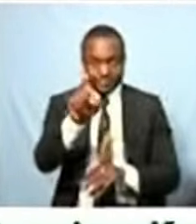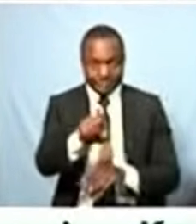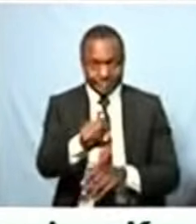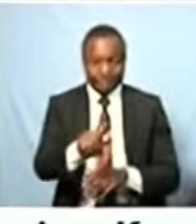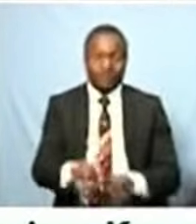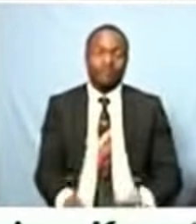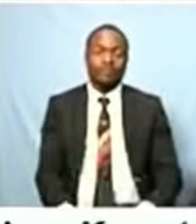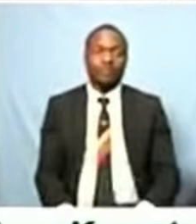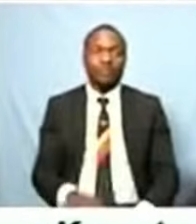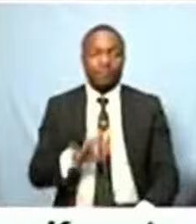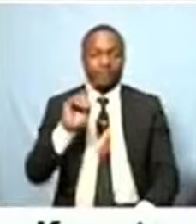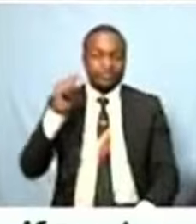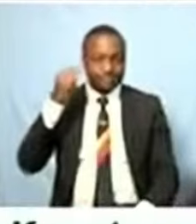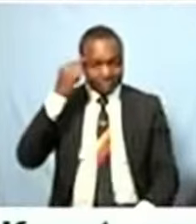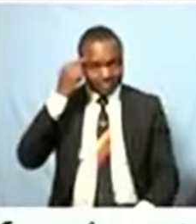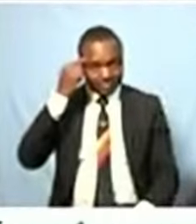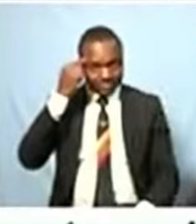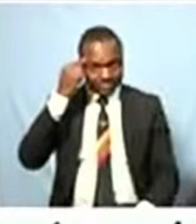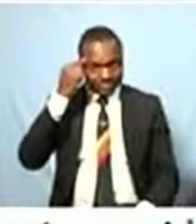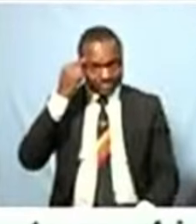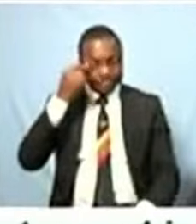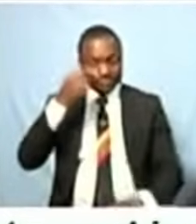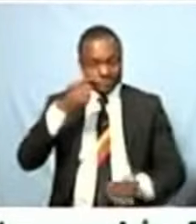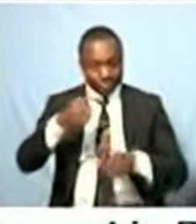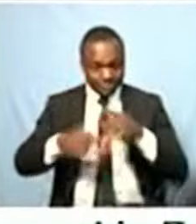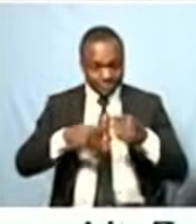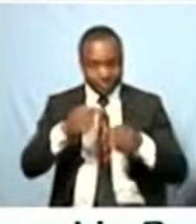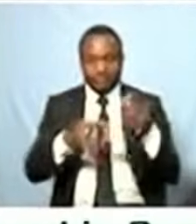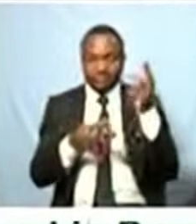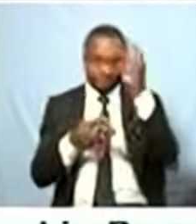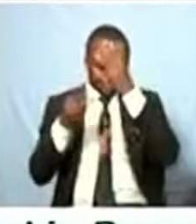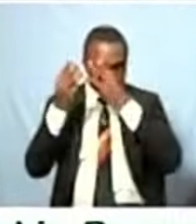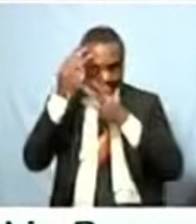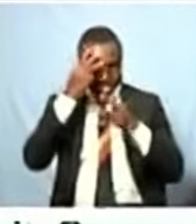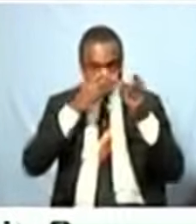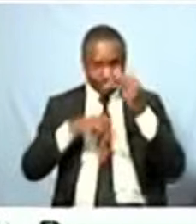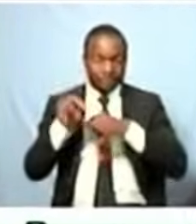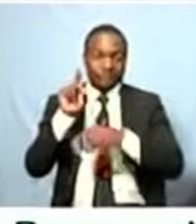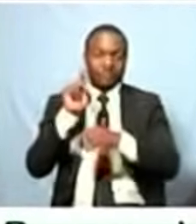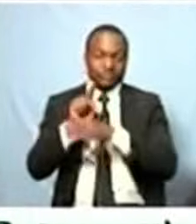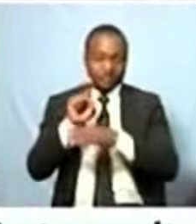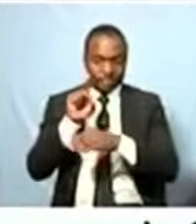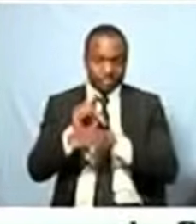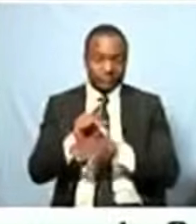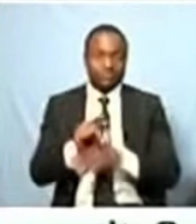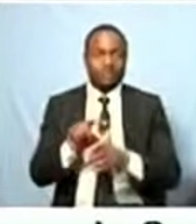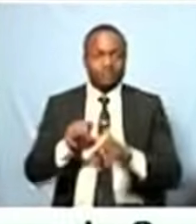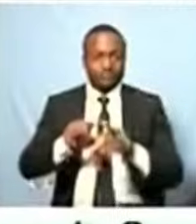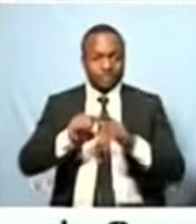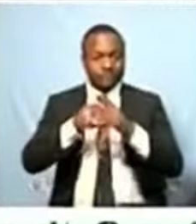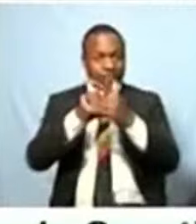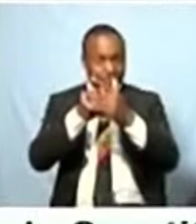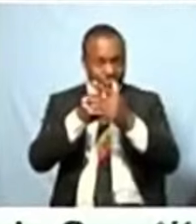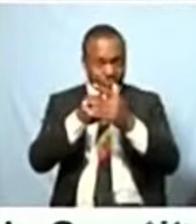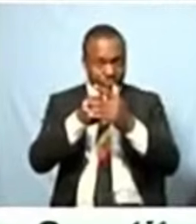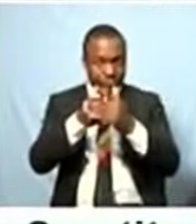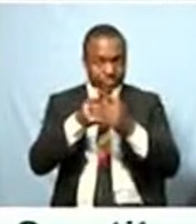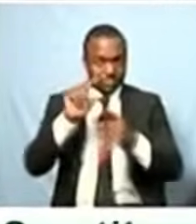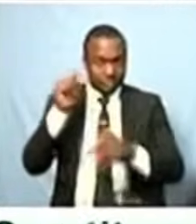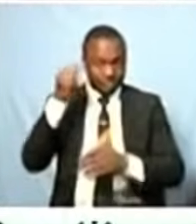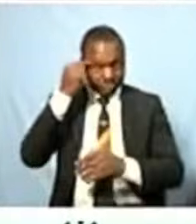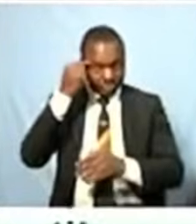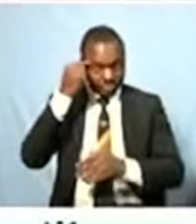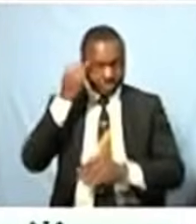that government is a going concern, and projects commenced by